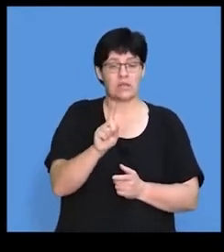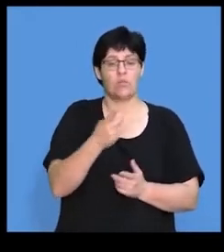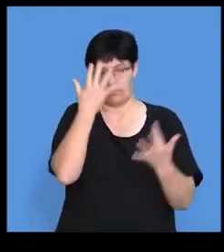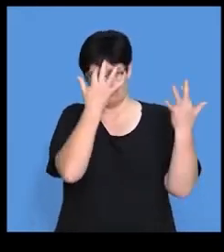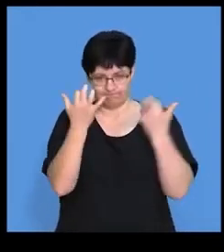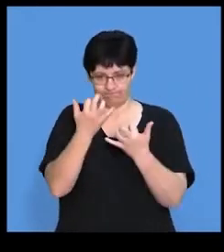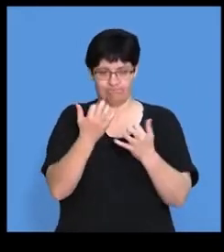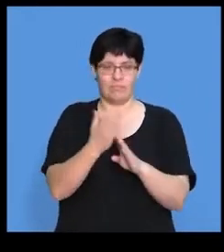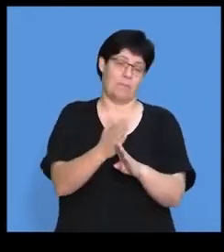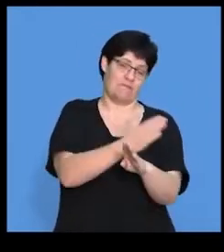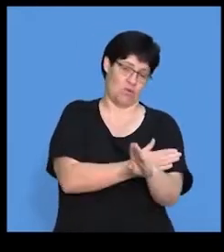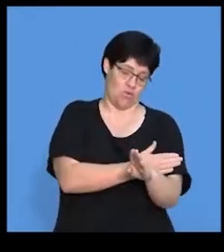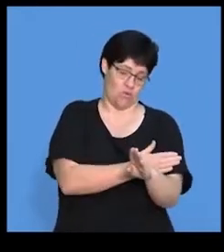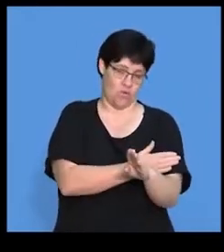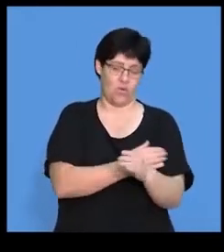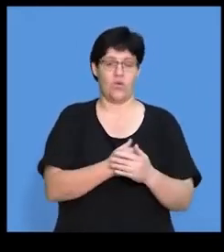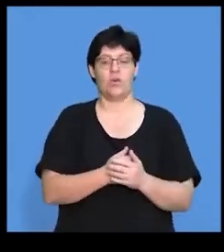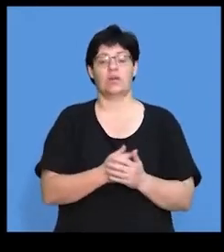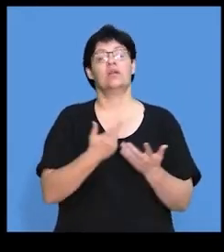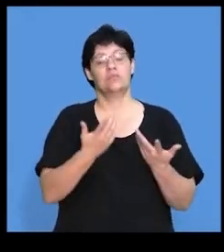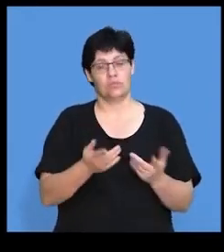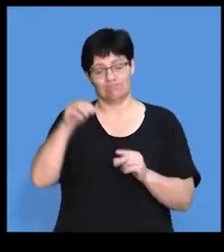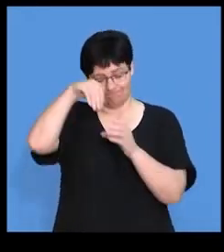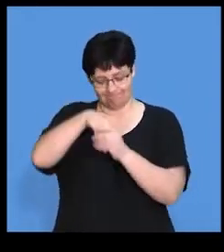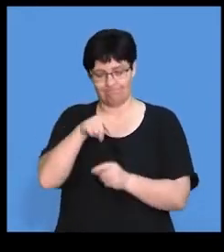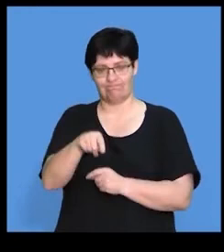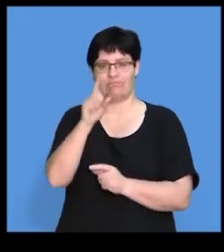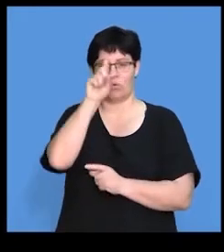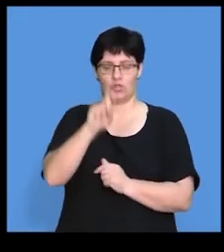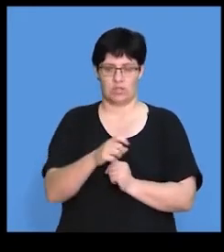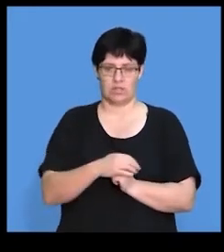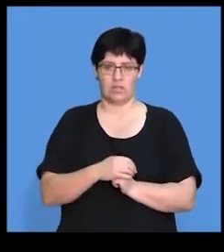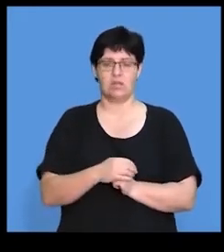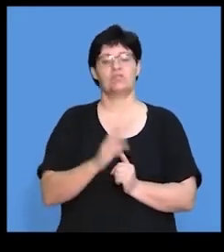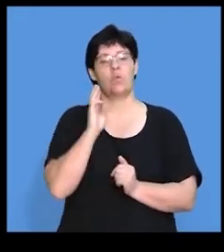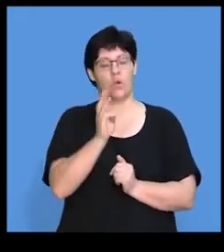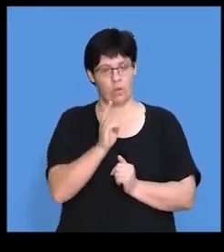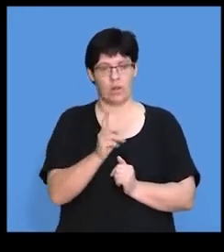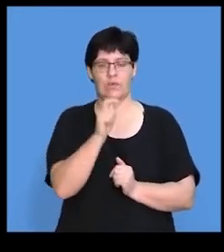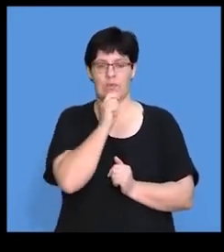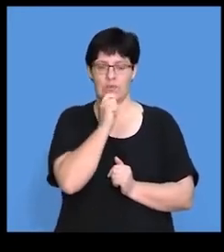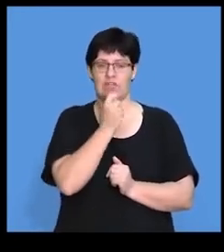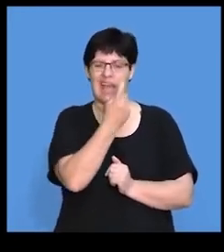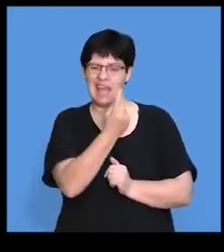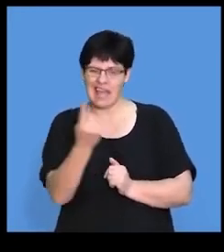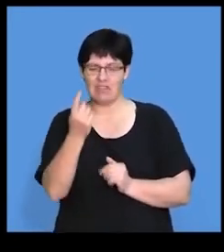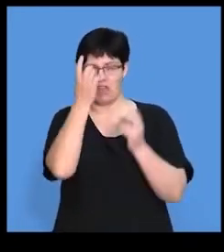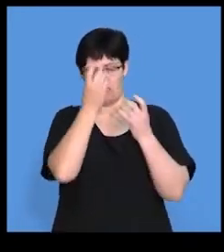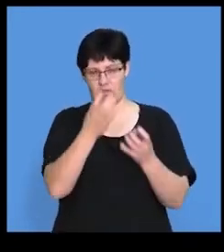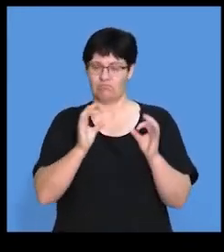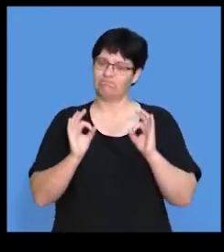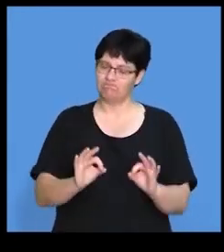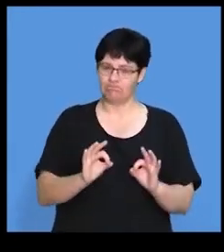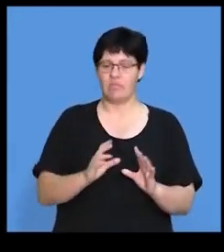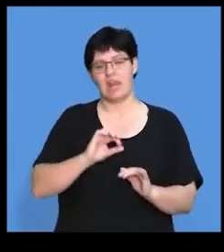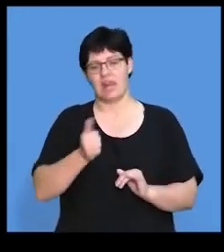part 1 or part A in this question. And so it's going to go, we're going to use each bit of information we get probably in the next